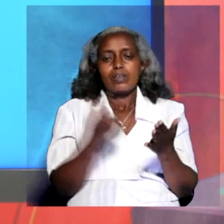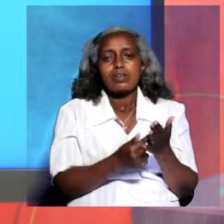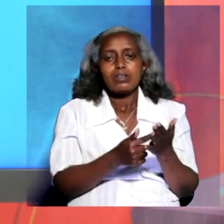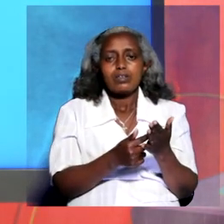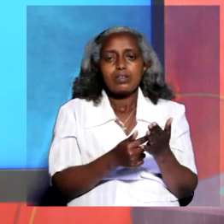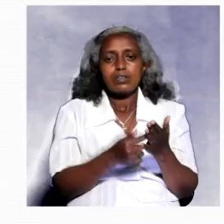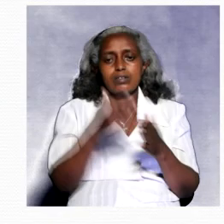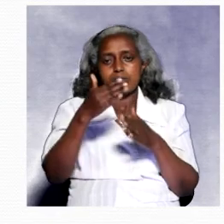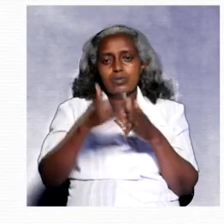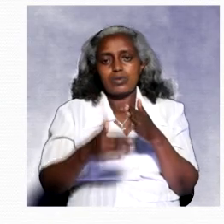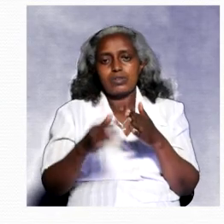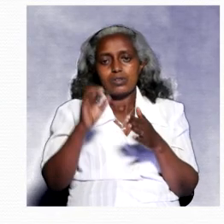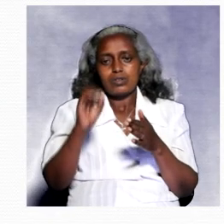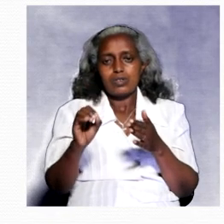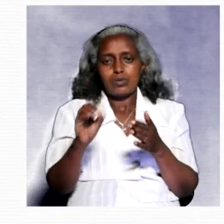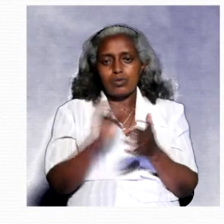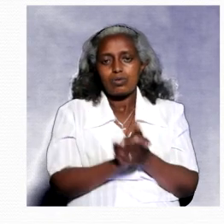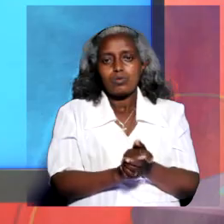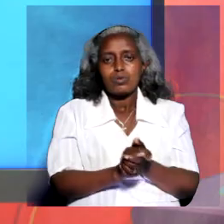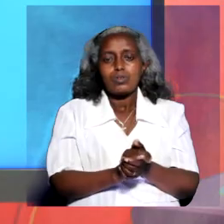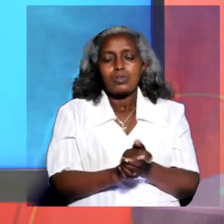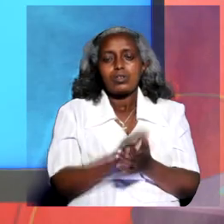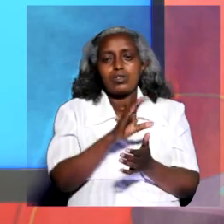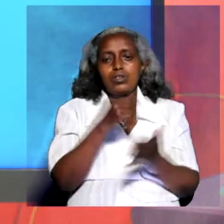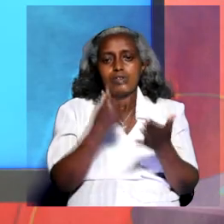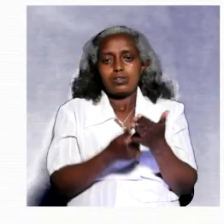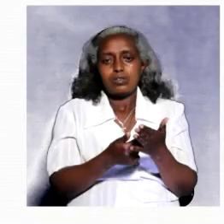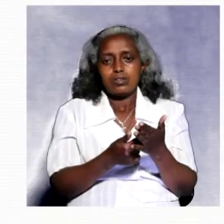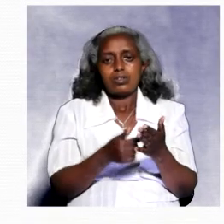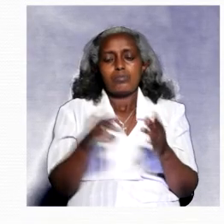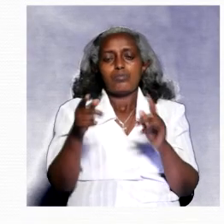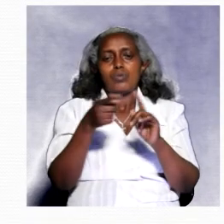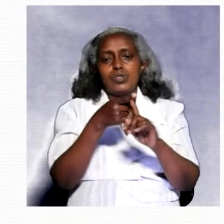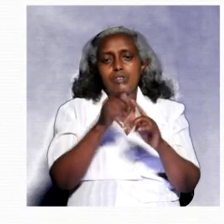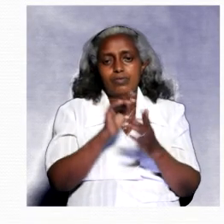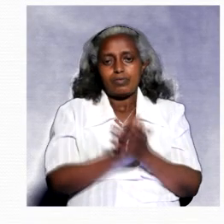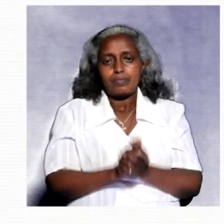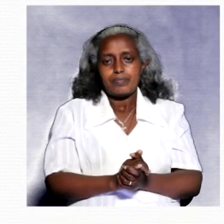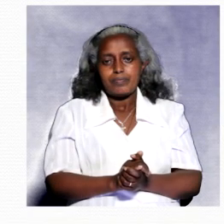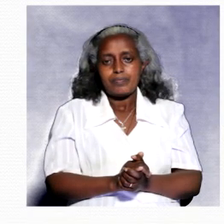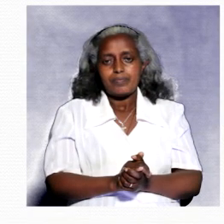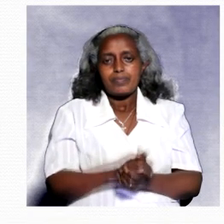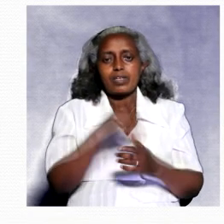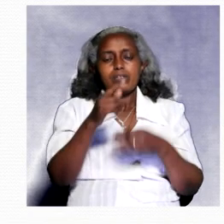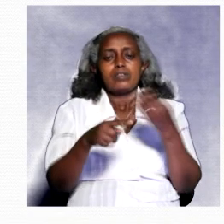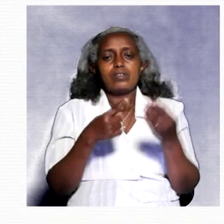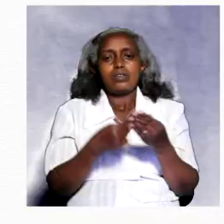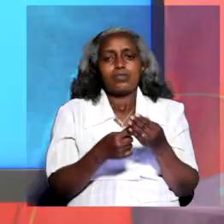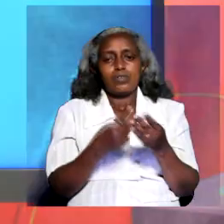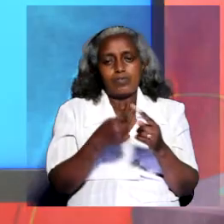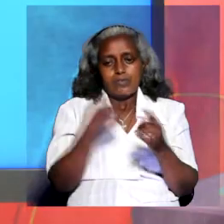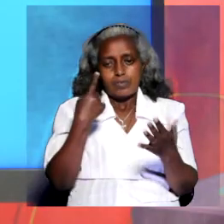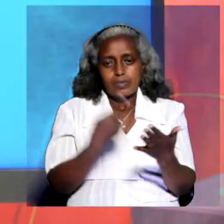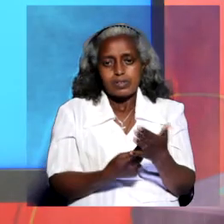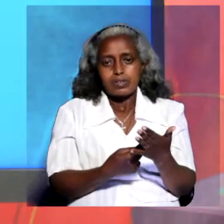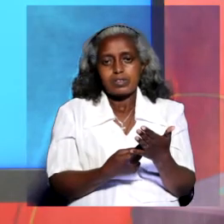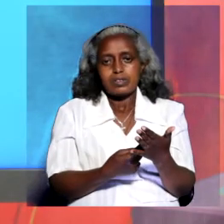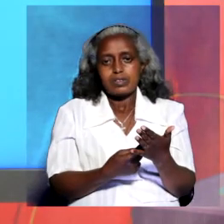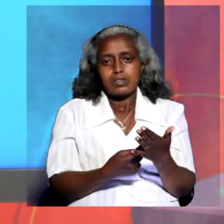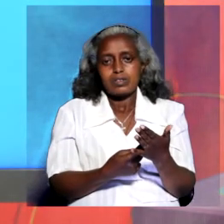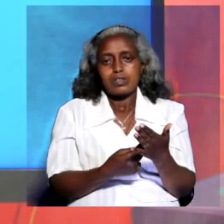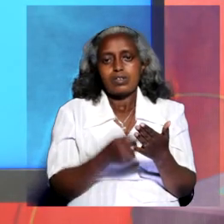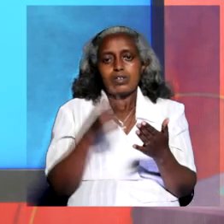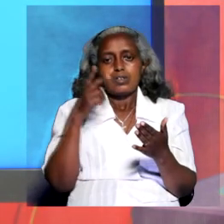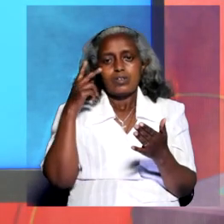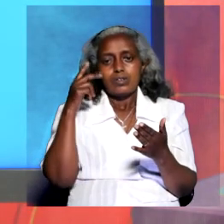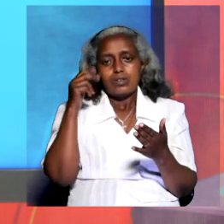here at the boundary it is 0. And then here it is positive. Therefore, from this, you can